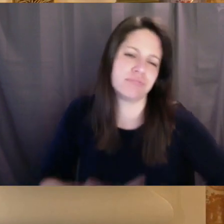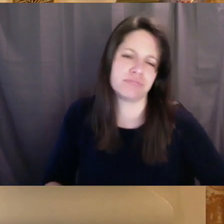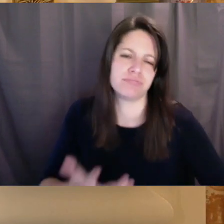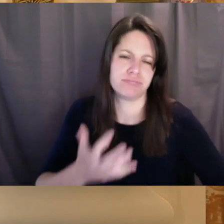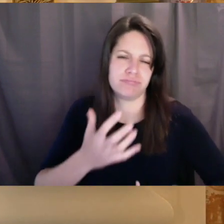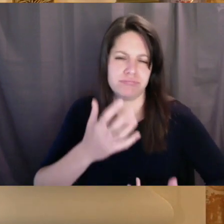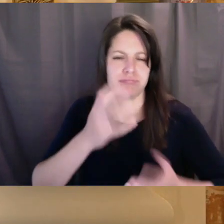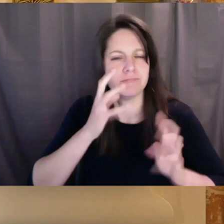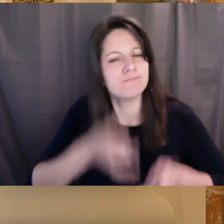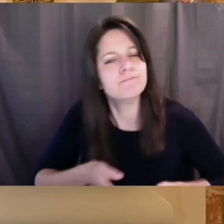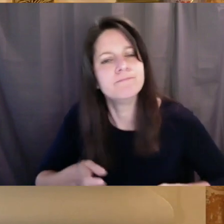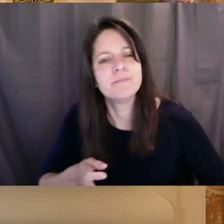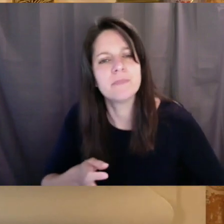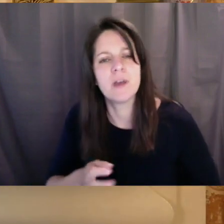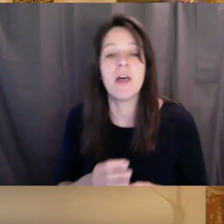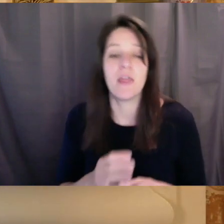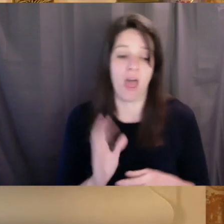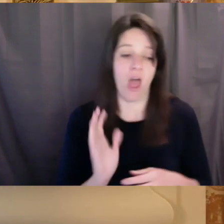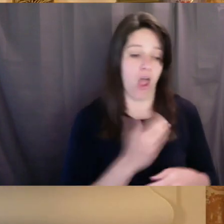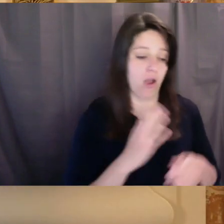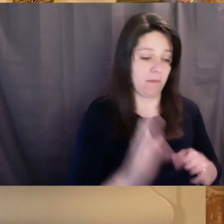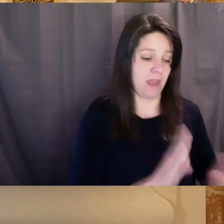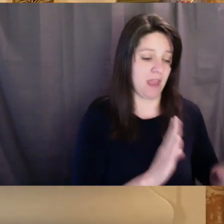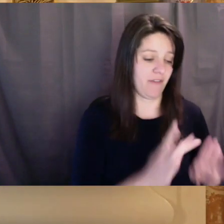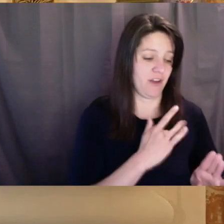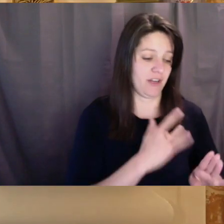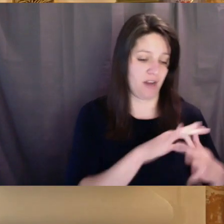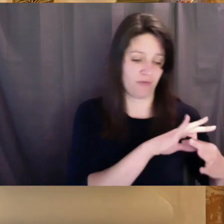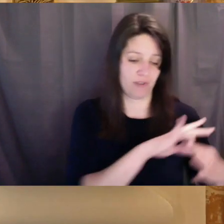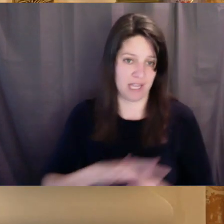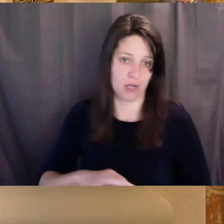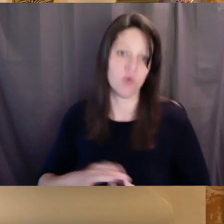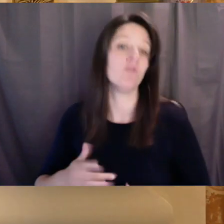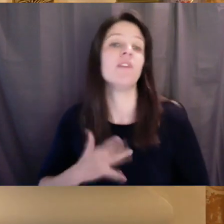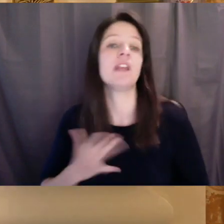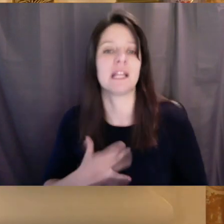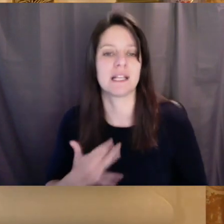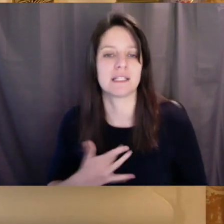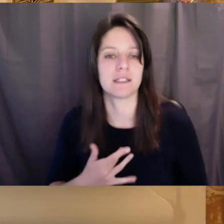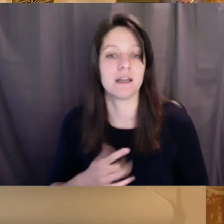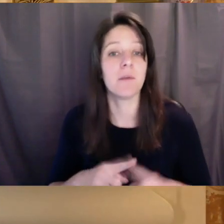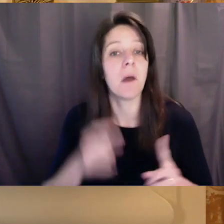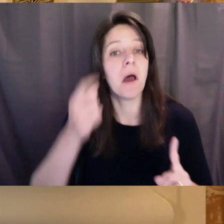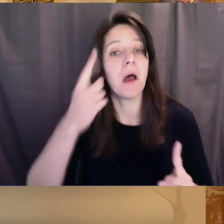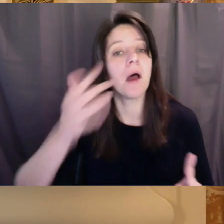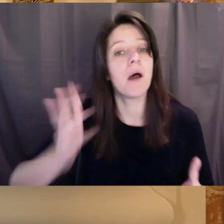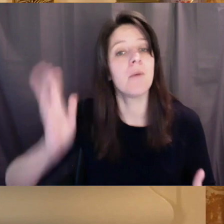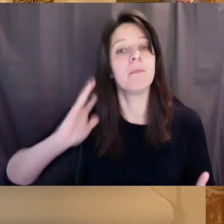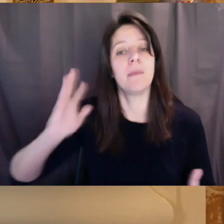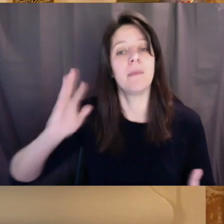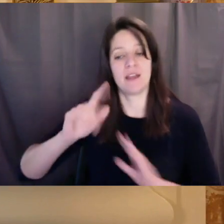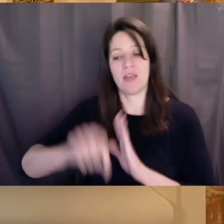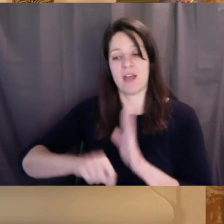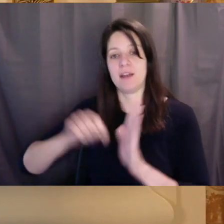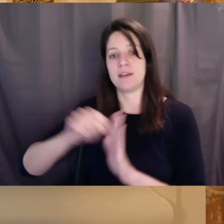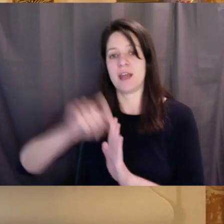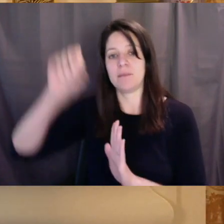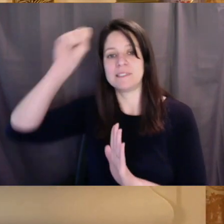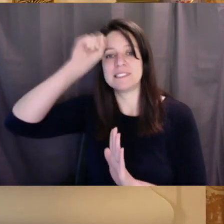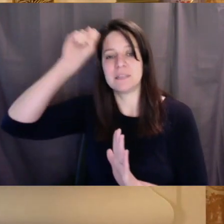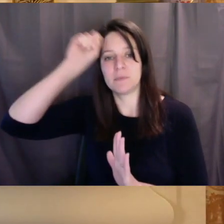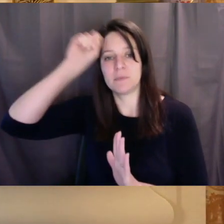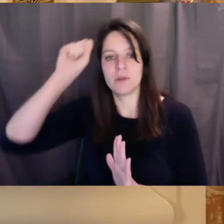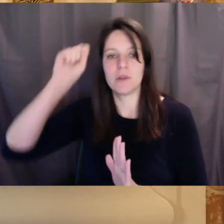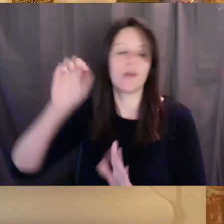our culture, in this time and place, we often base our behaviors on our feelings. But in the time of